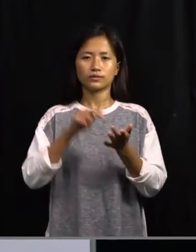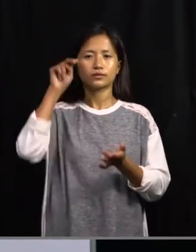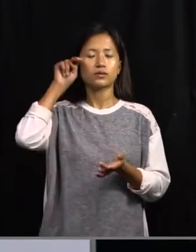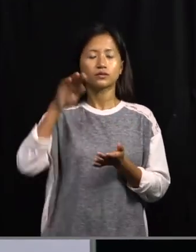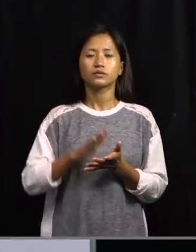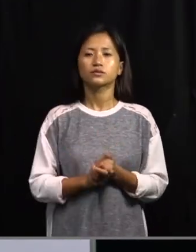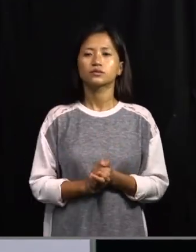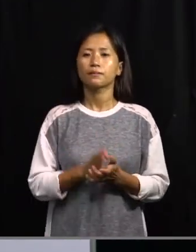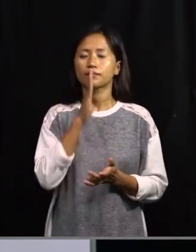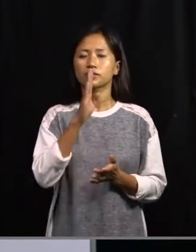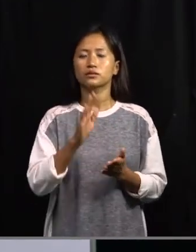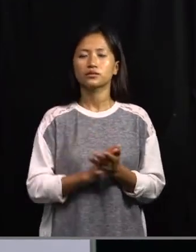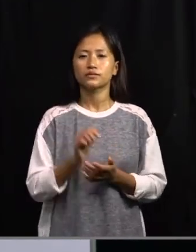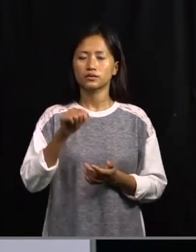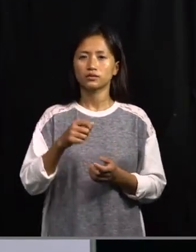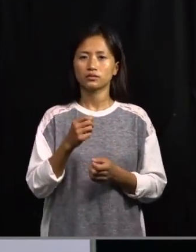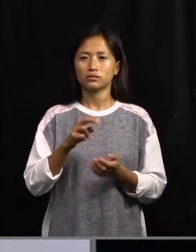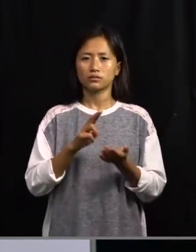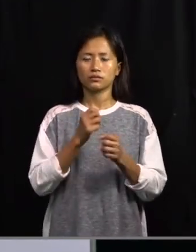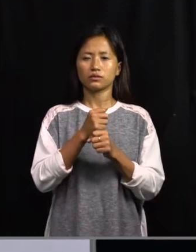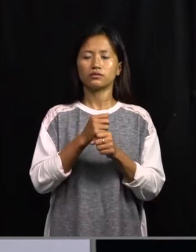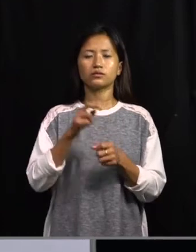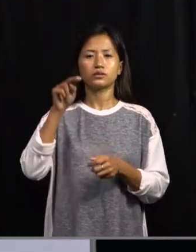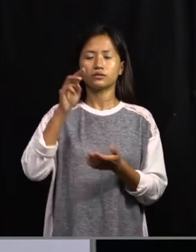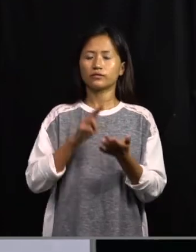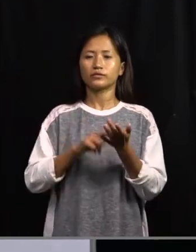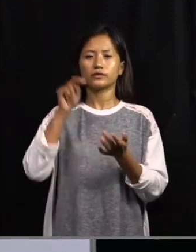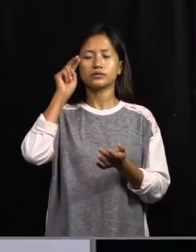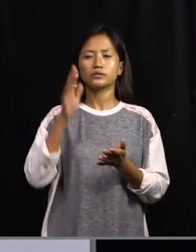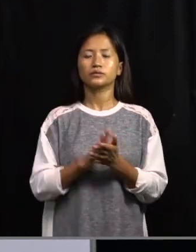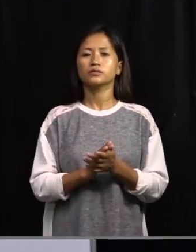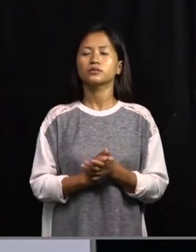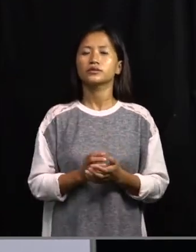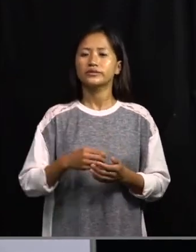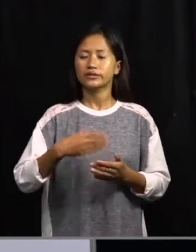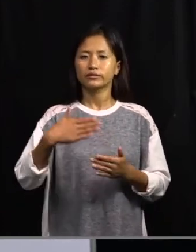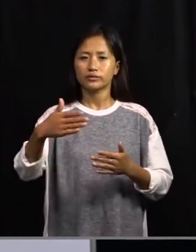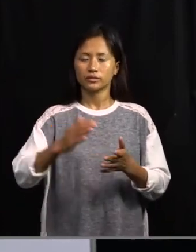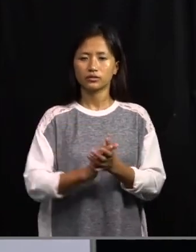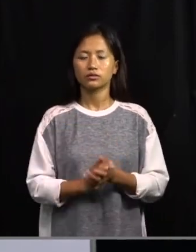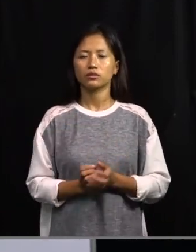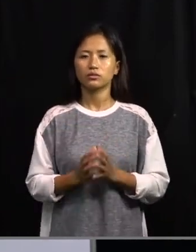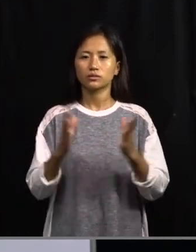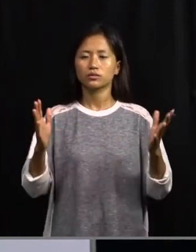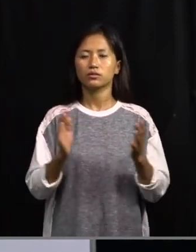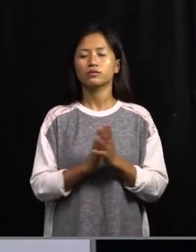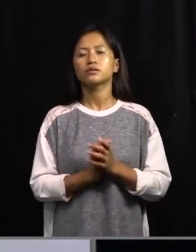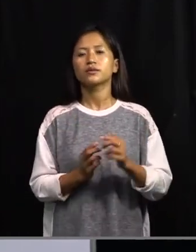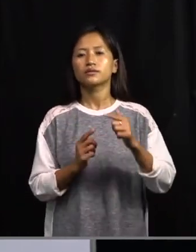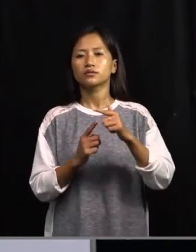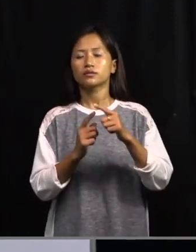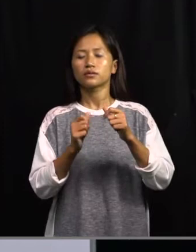And because of this, government of Nagaland is generating a lot of income. This CESS is called tax upon